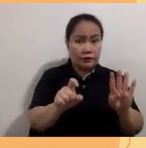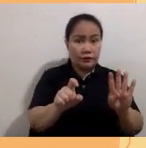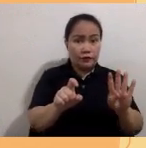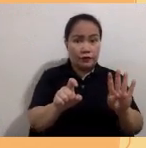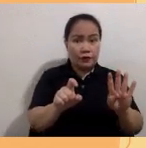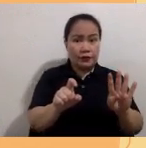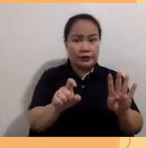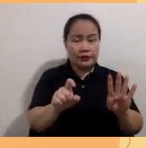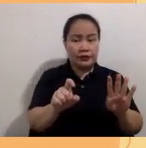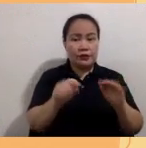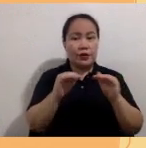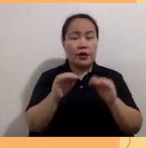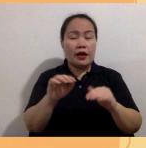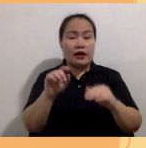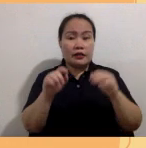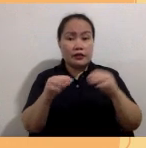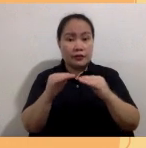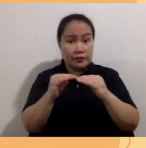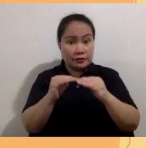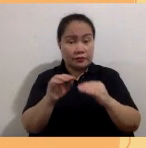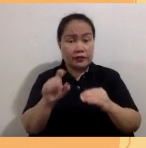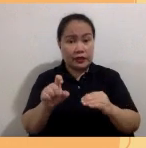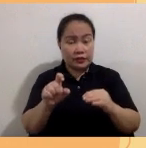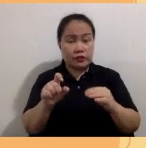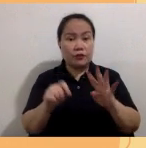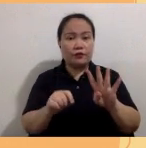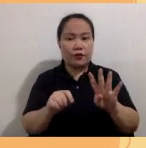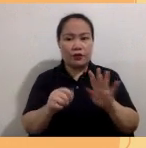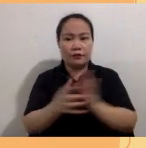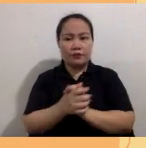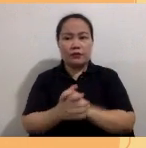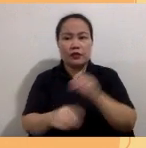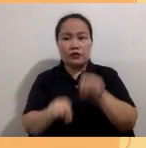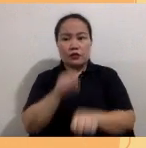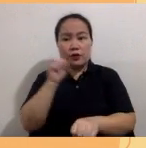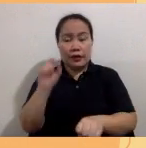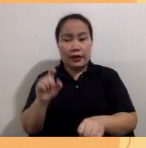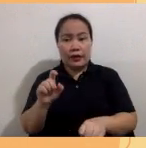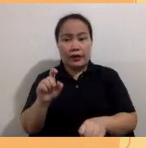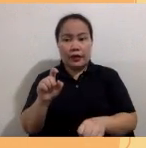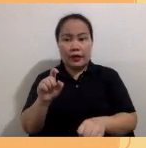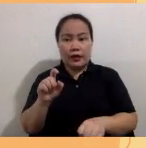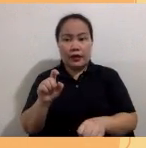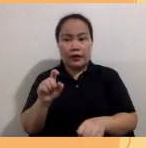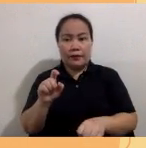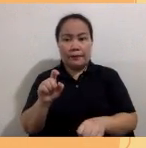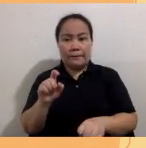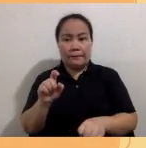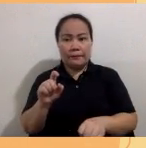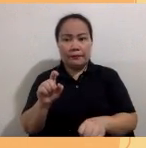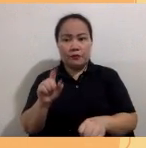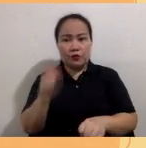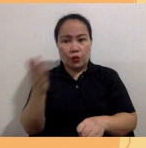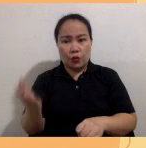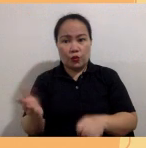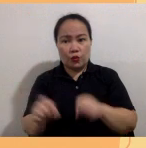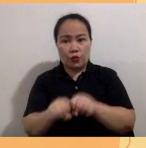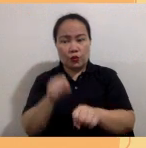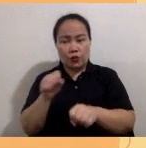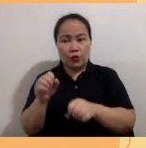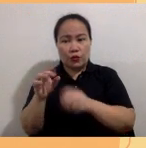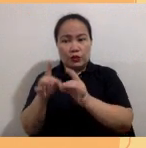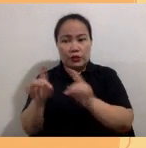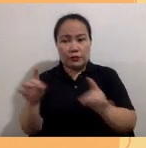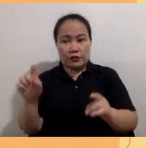x is equal to 4. So, ibig sabihin, the expression x squared minus 2 all over x minus